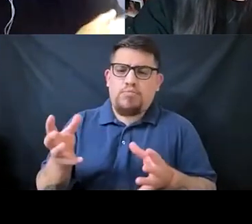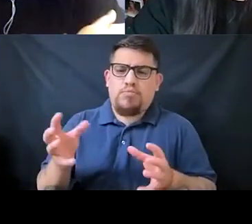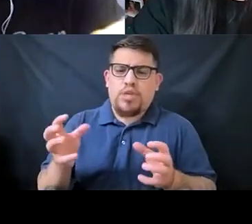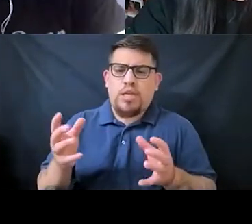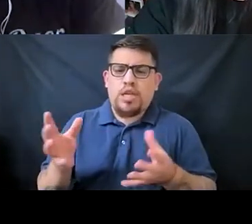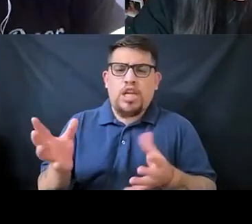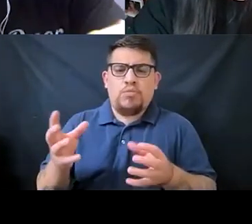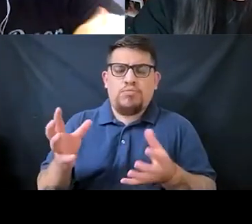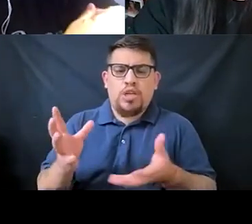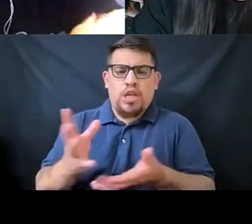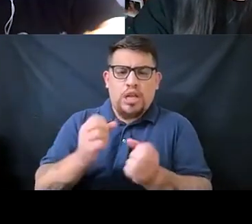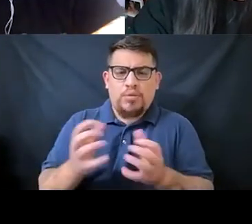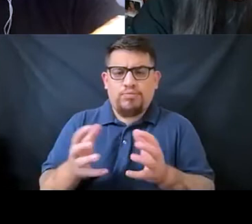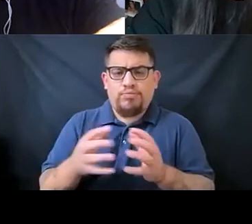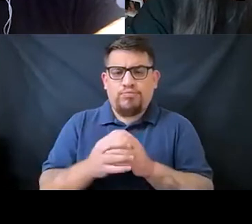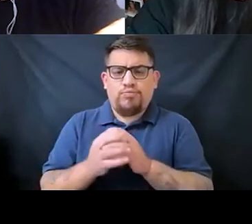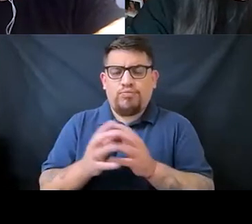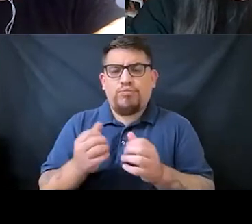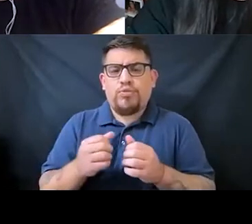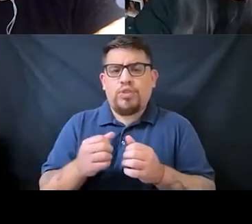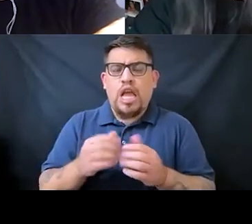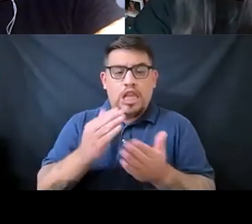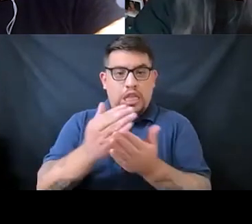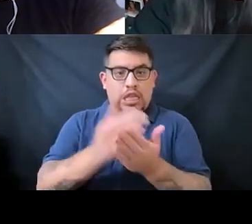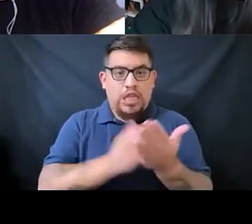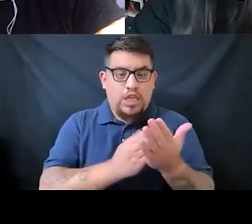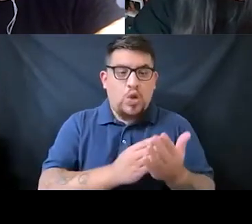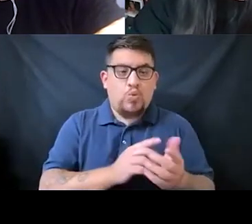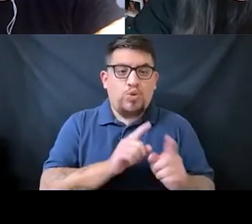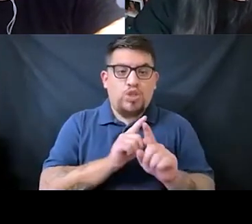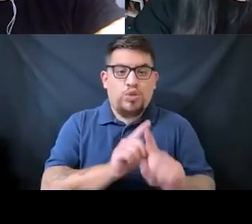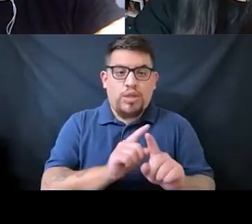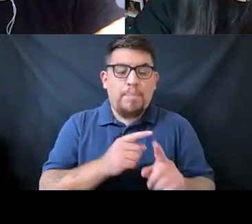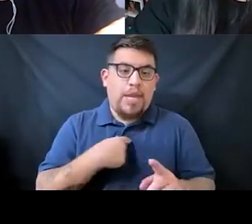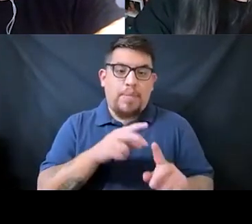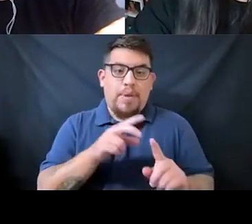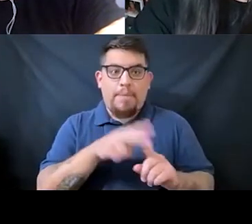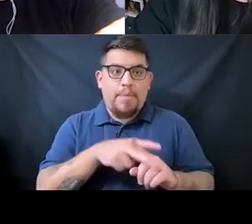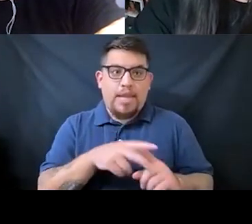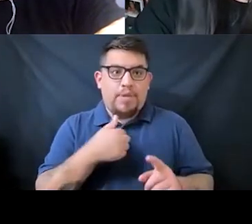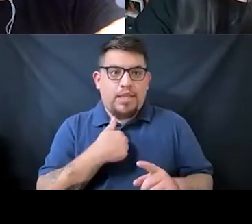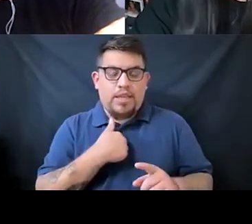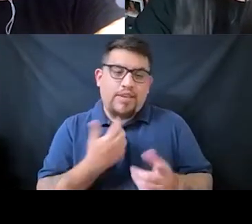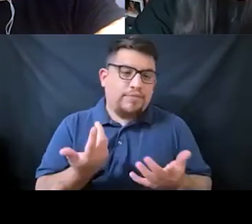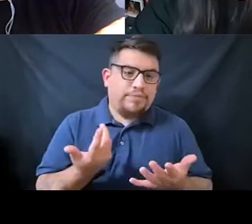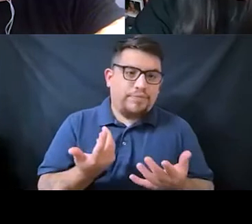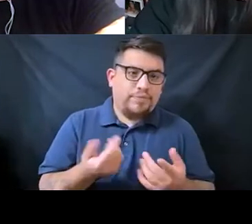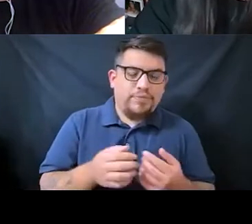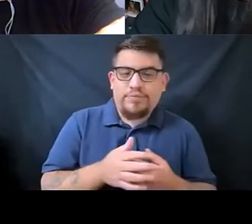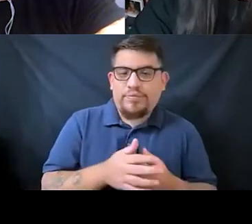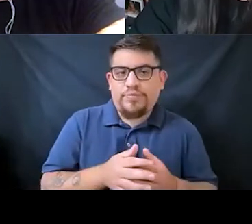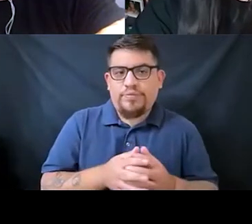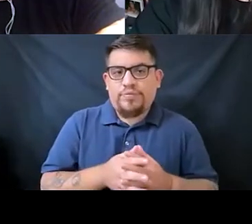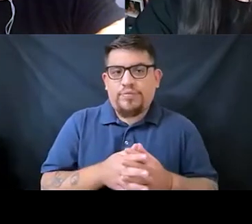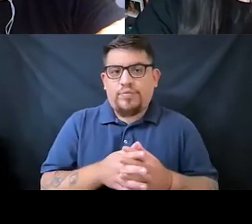you know, a list of what residencies are out there. I'm applying for residencies now because it's like residency season. They're applying, you know, for year,